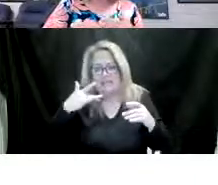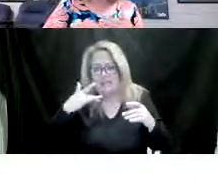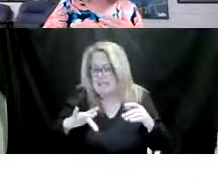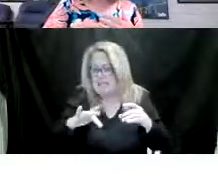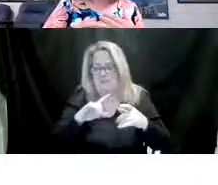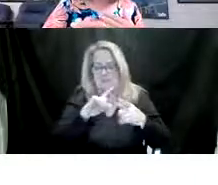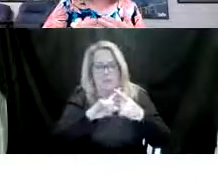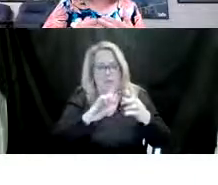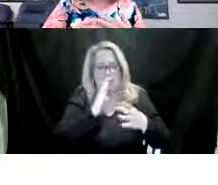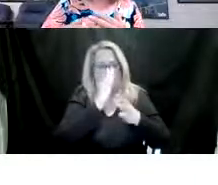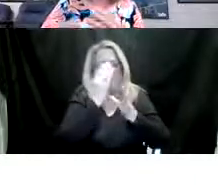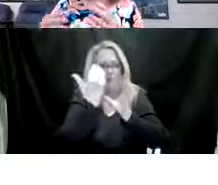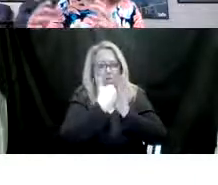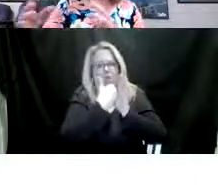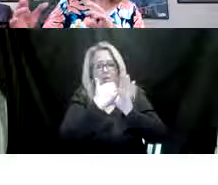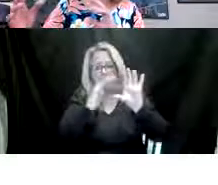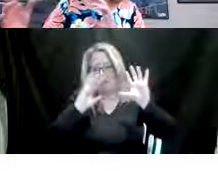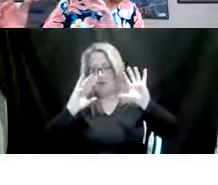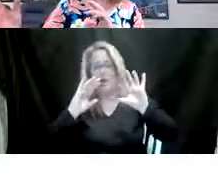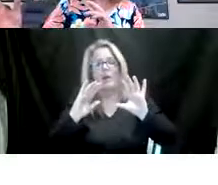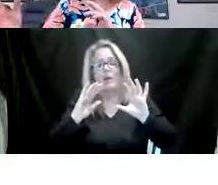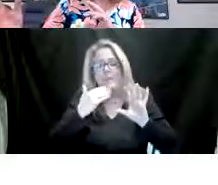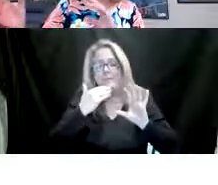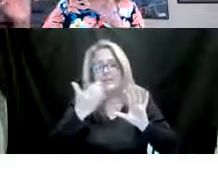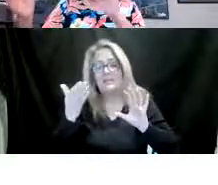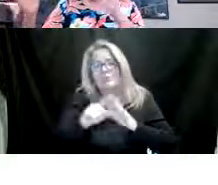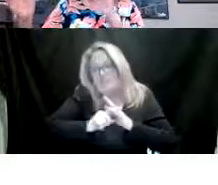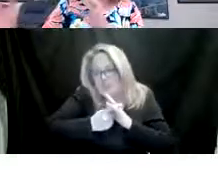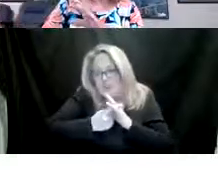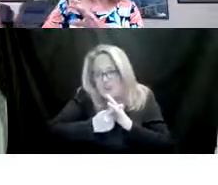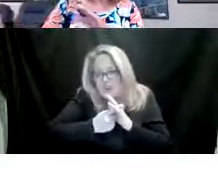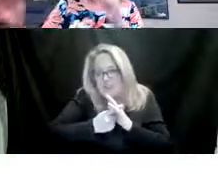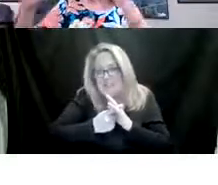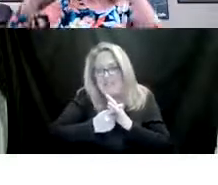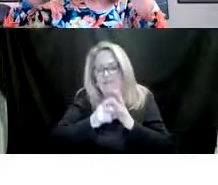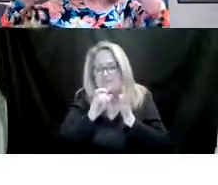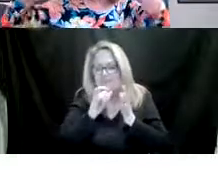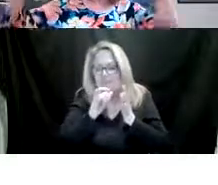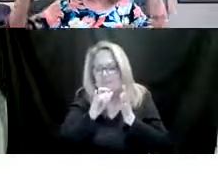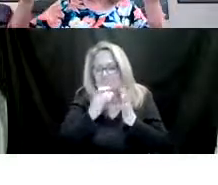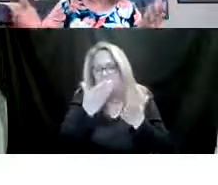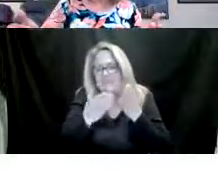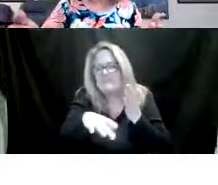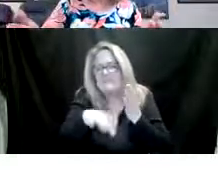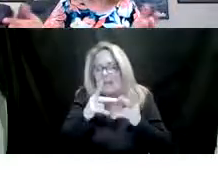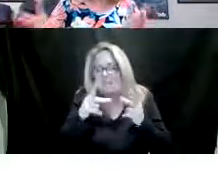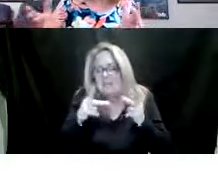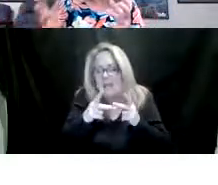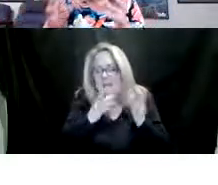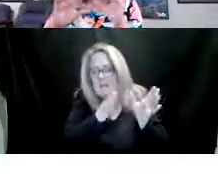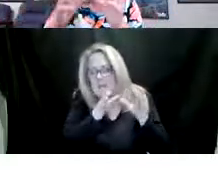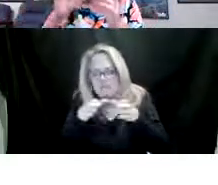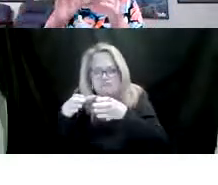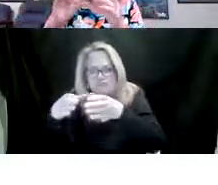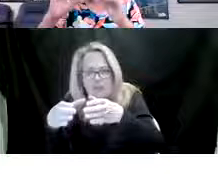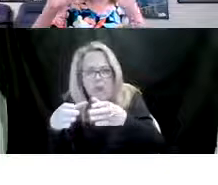on around them, ideally to find a place, at least to start, that is tucked away, and maybe a child is sheltered in a